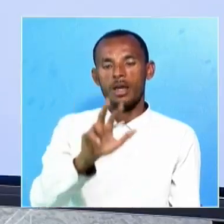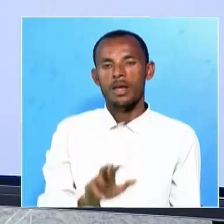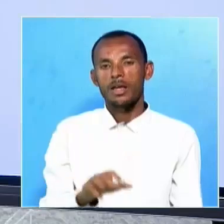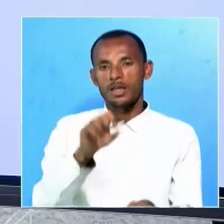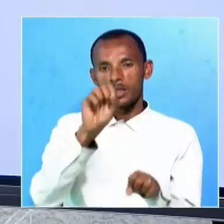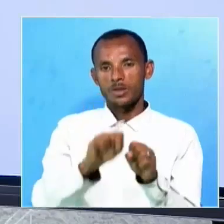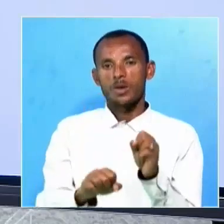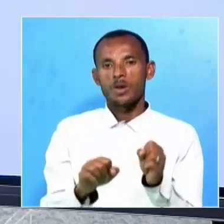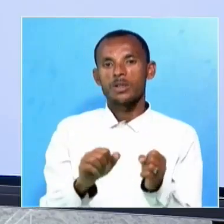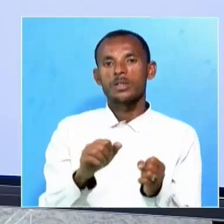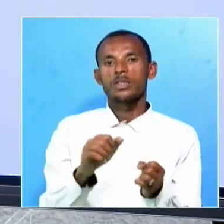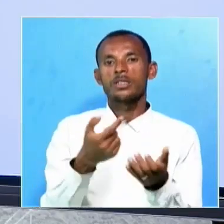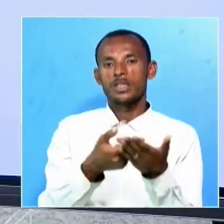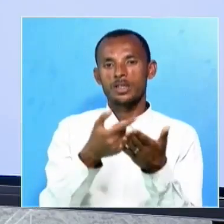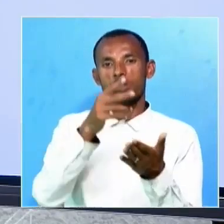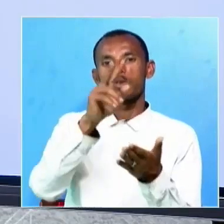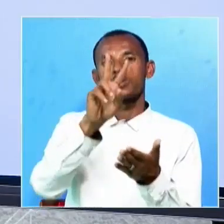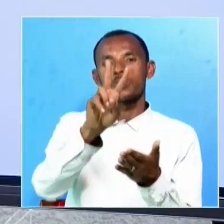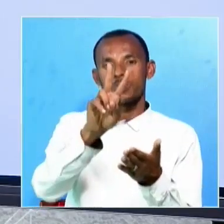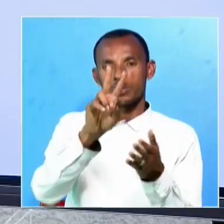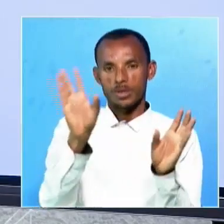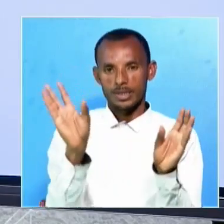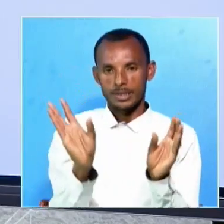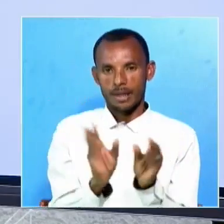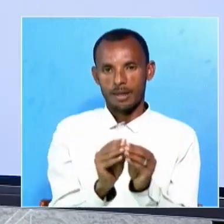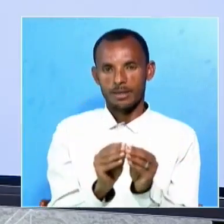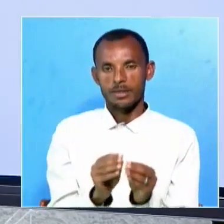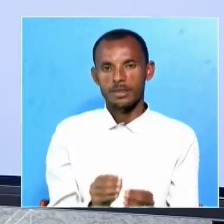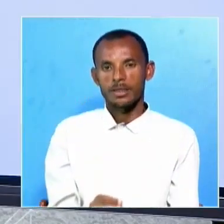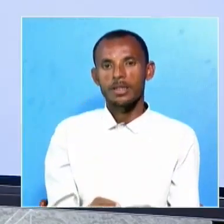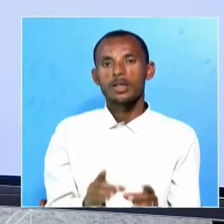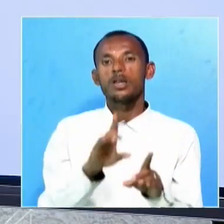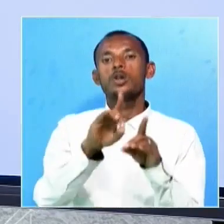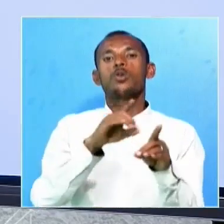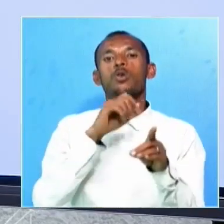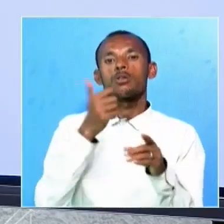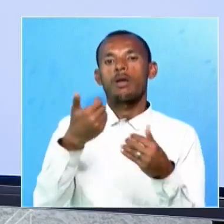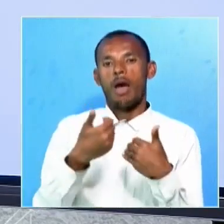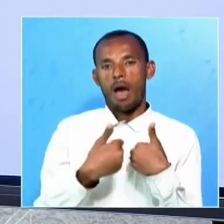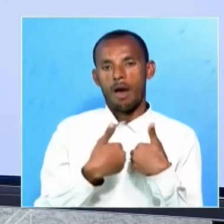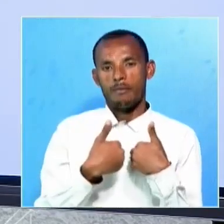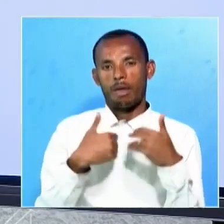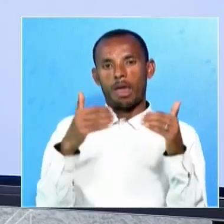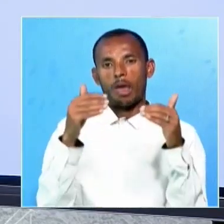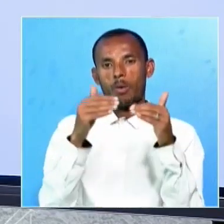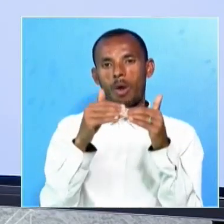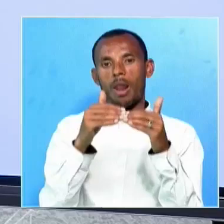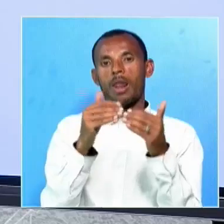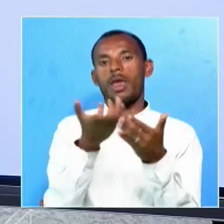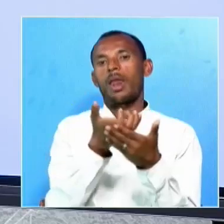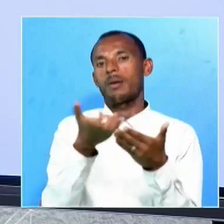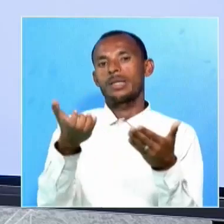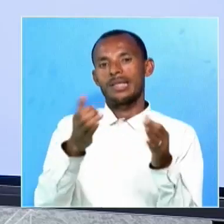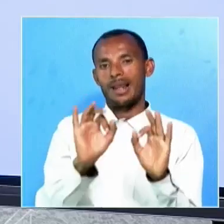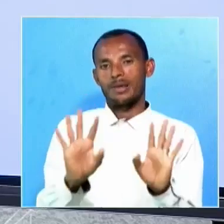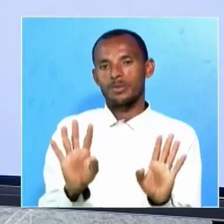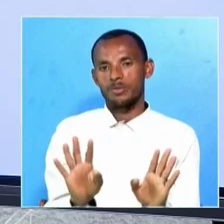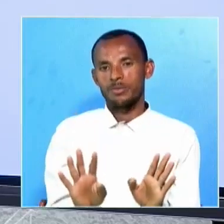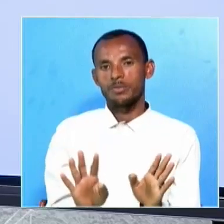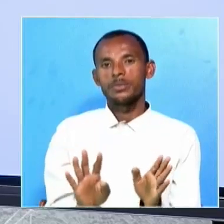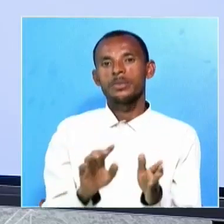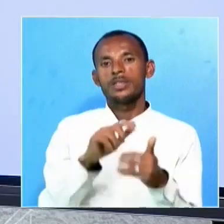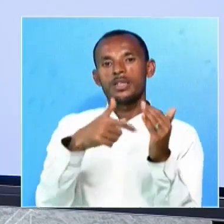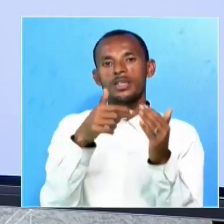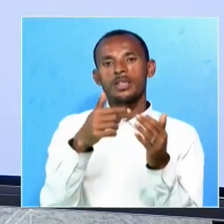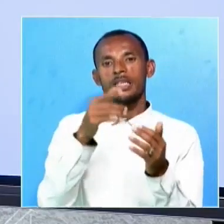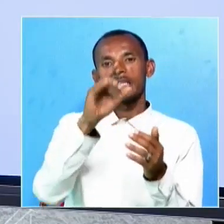So when you see these two sets, they do not have equal number of elements. The number of elements of sets is